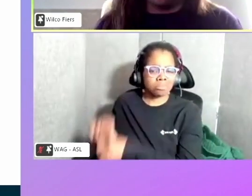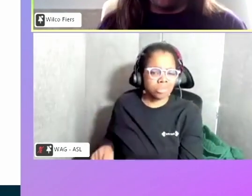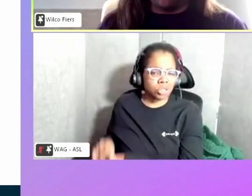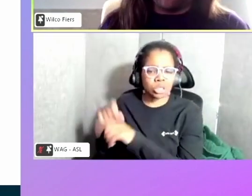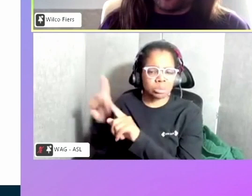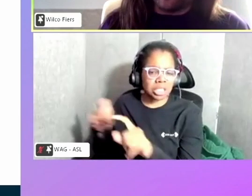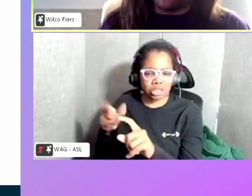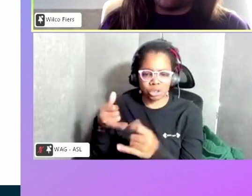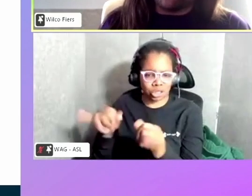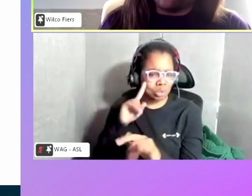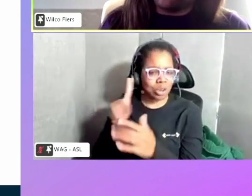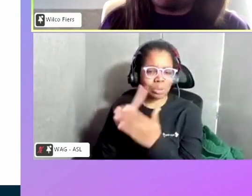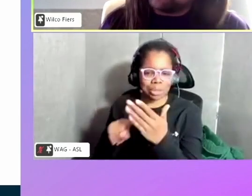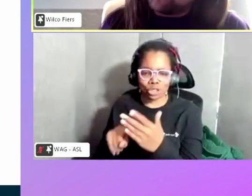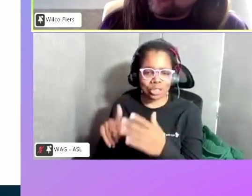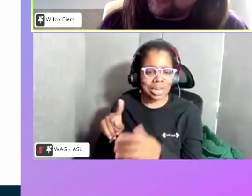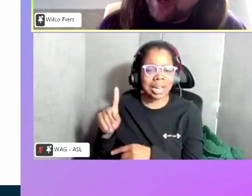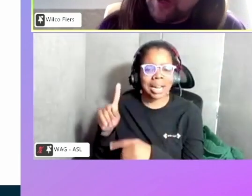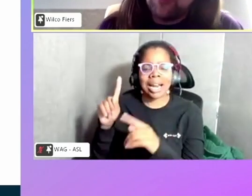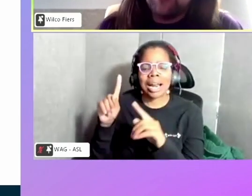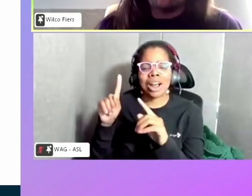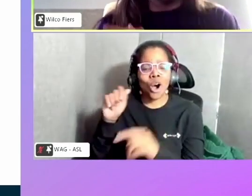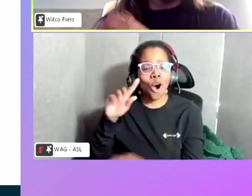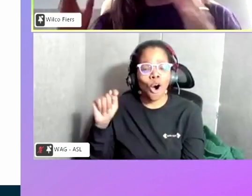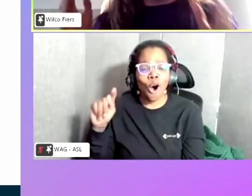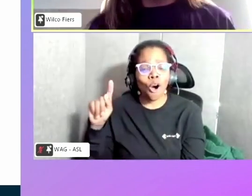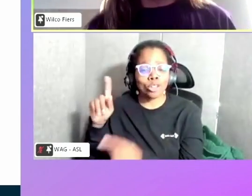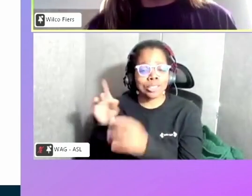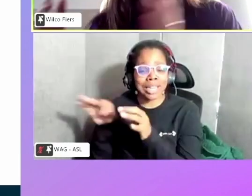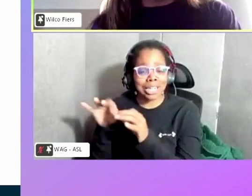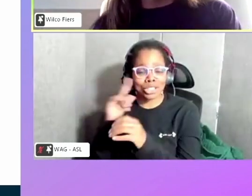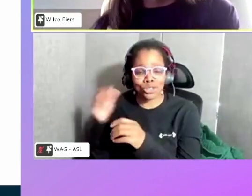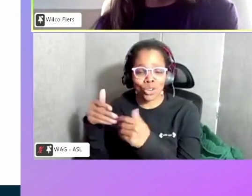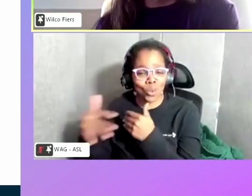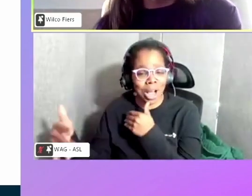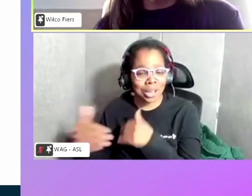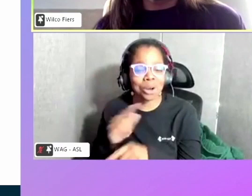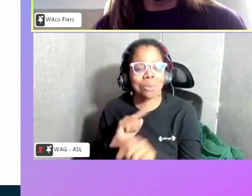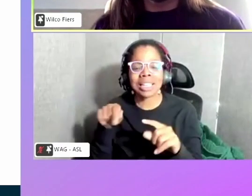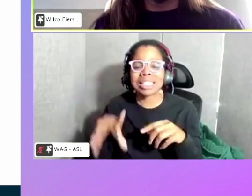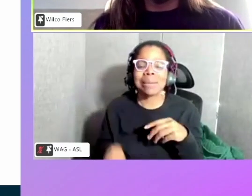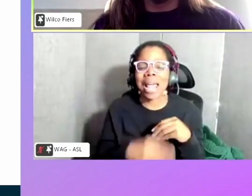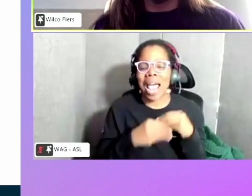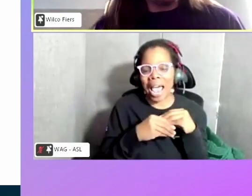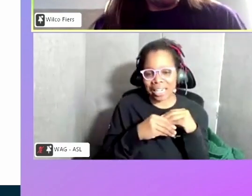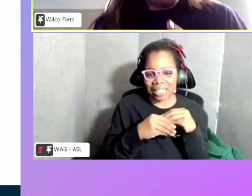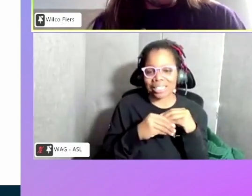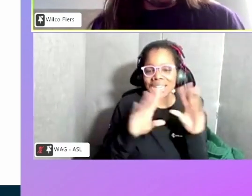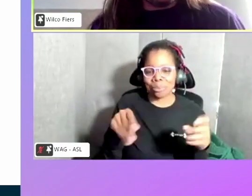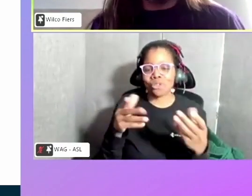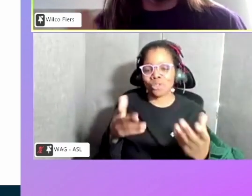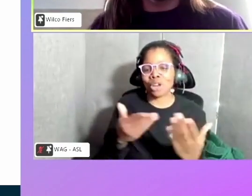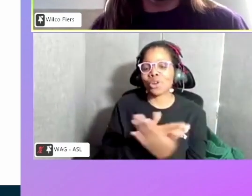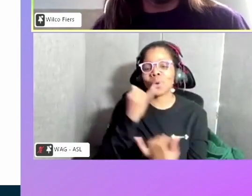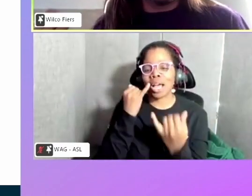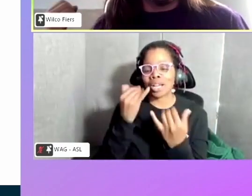You will still be checking text alternatives for images for a while, but this can be added to that and provides a new idea